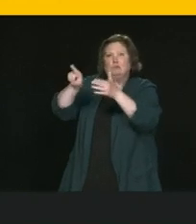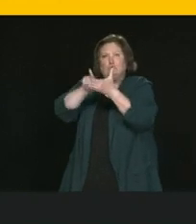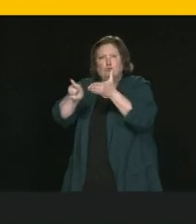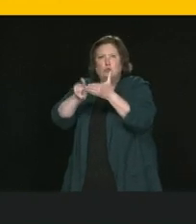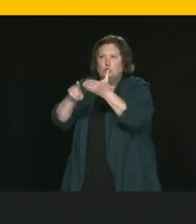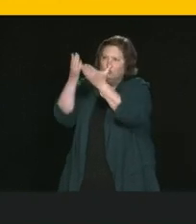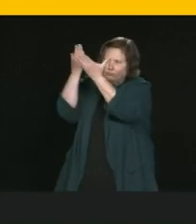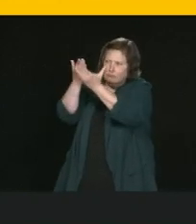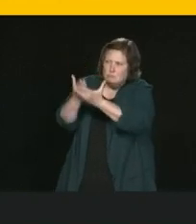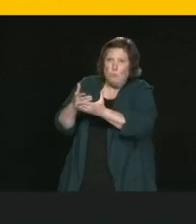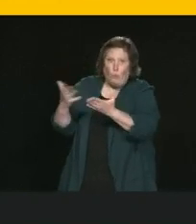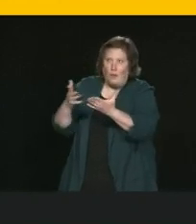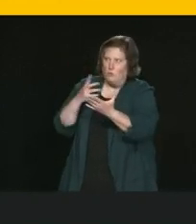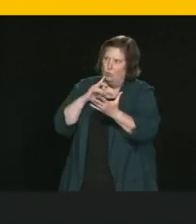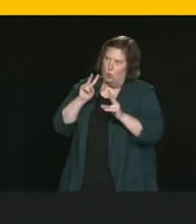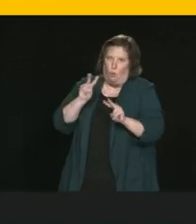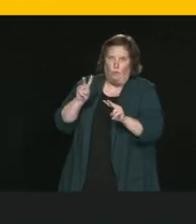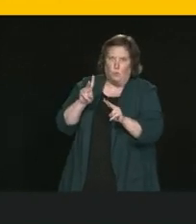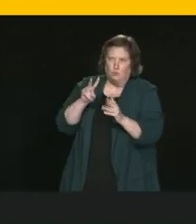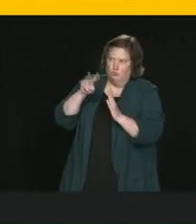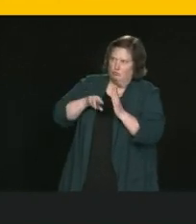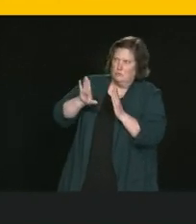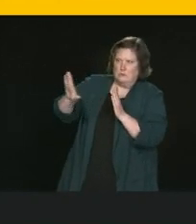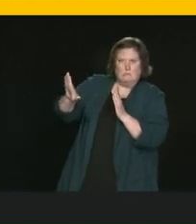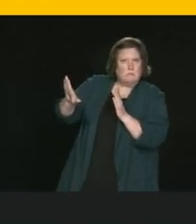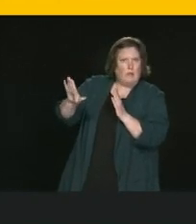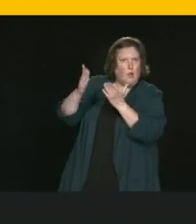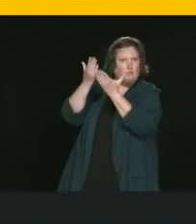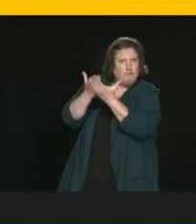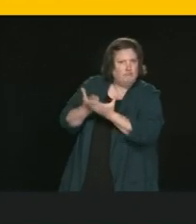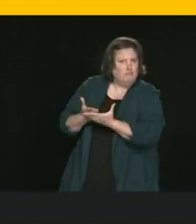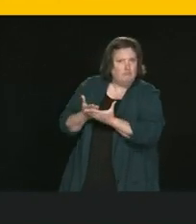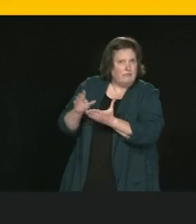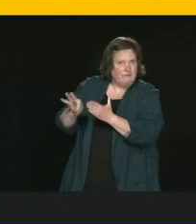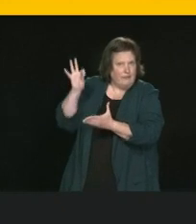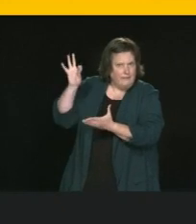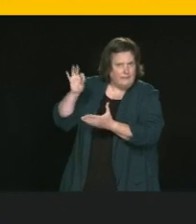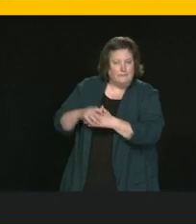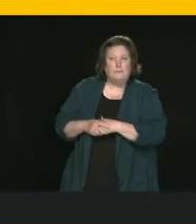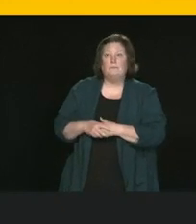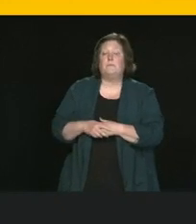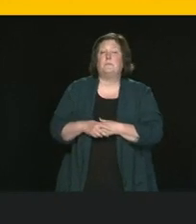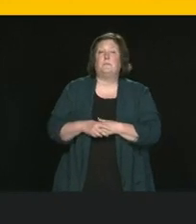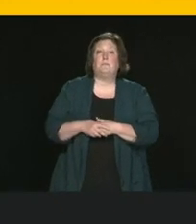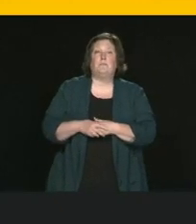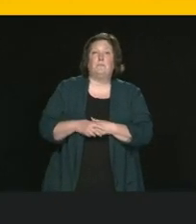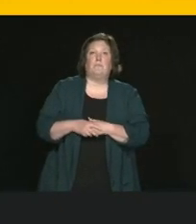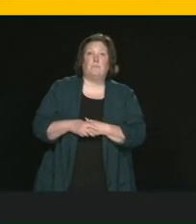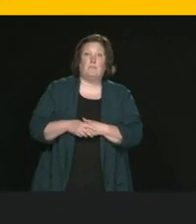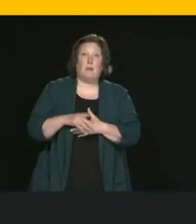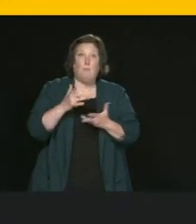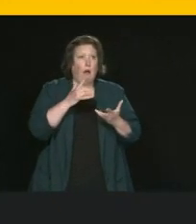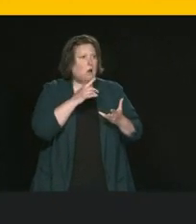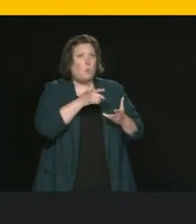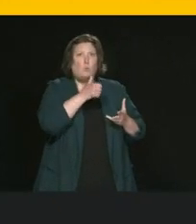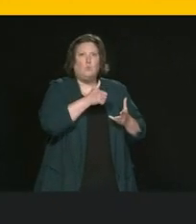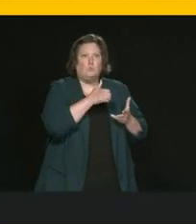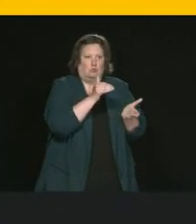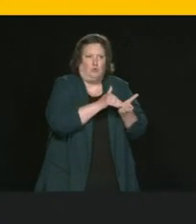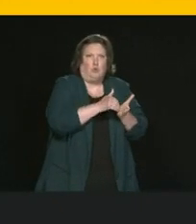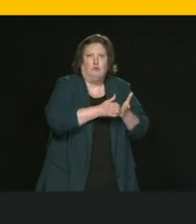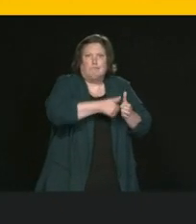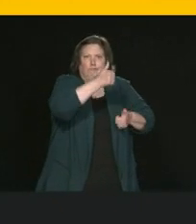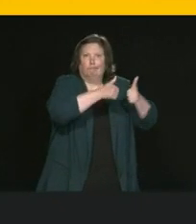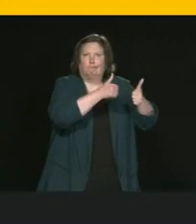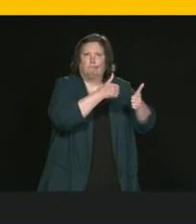This analysis is what we're going to be also discussing with our counterparts throughout the provinces and territories and researchers throughout